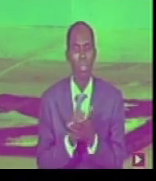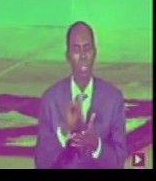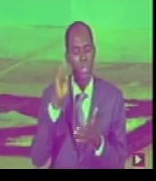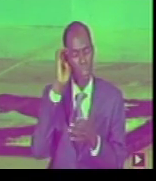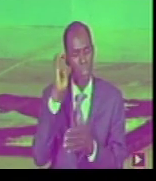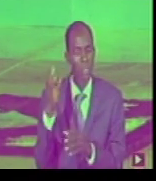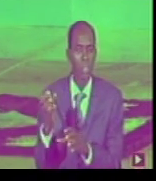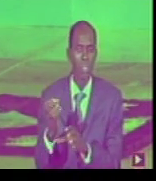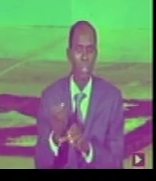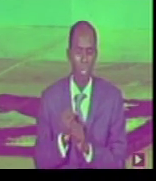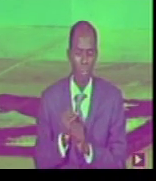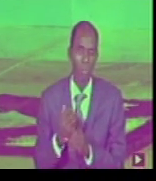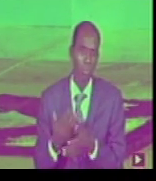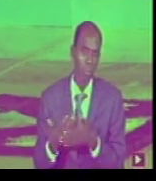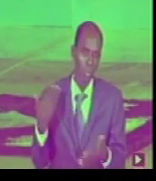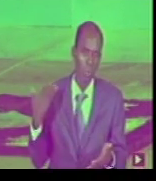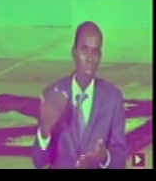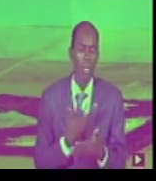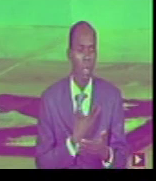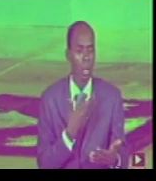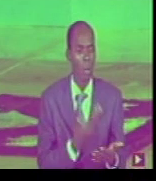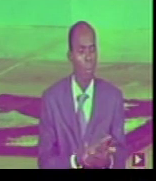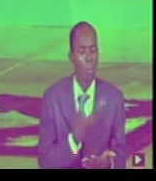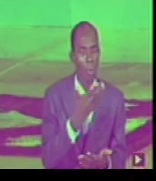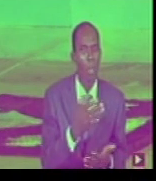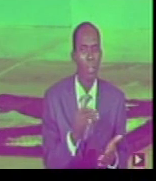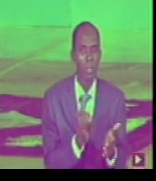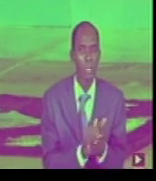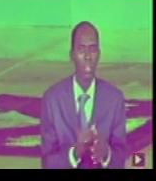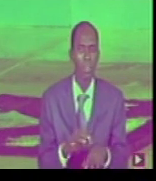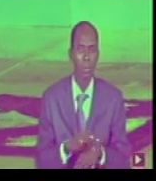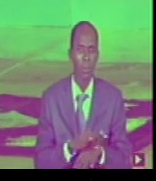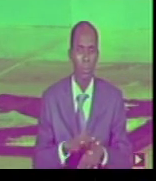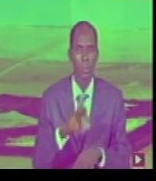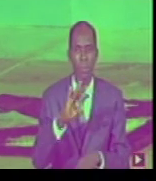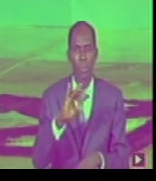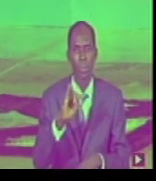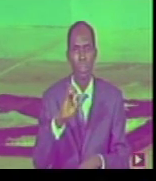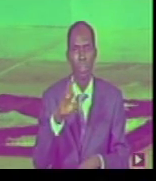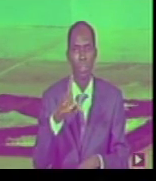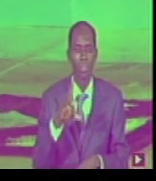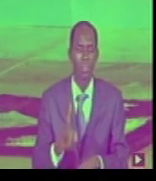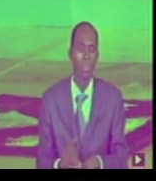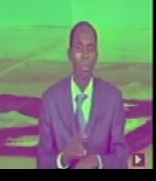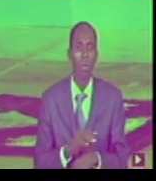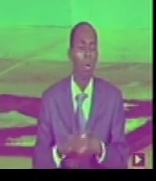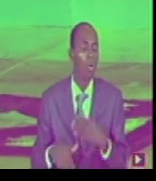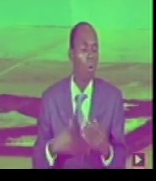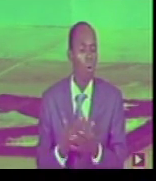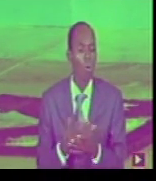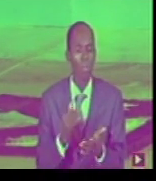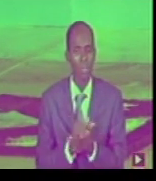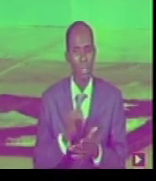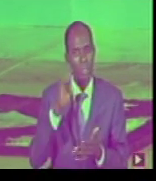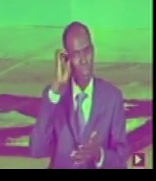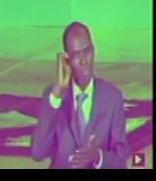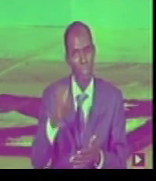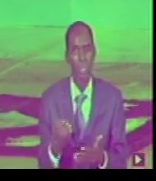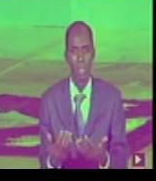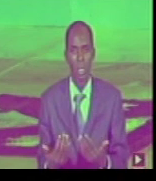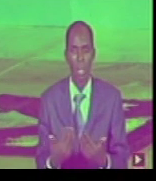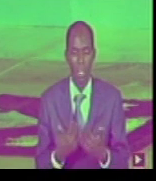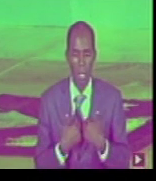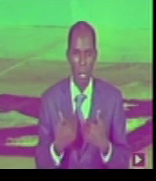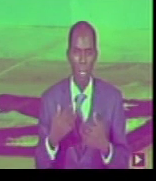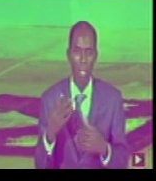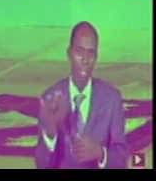buyeth the field. He selleth all that he had and he